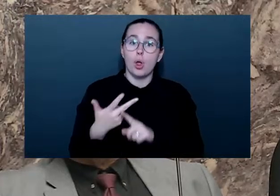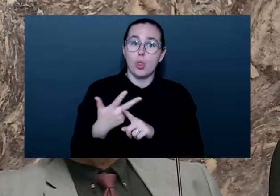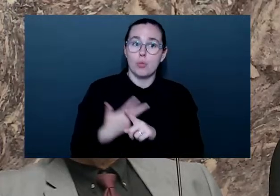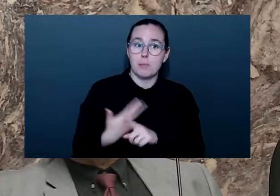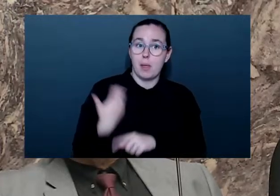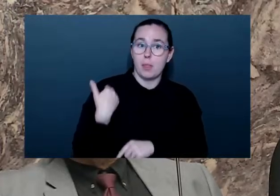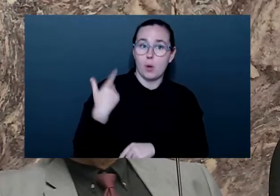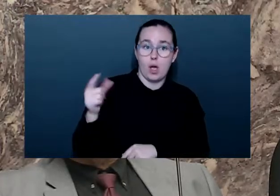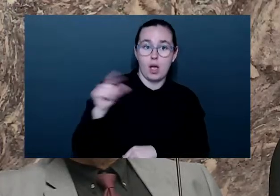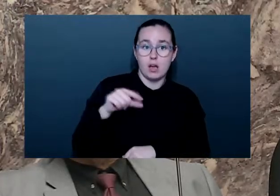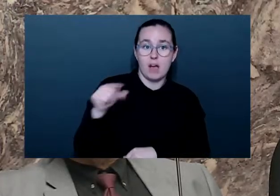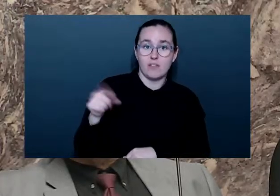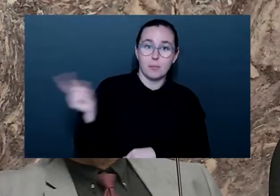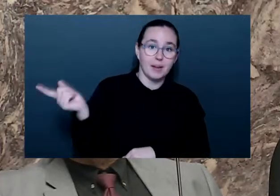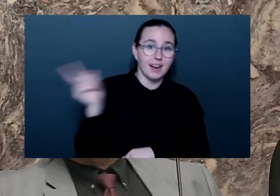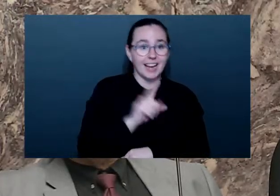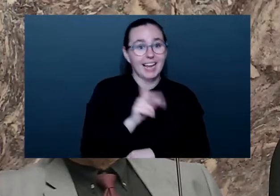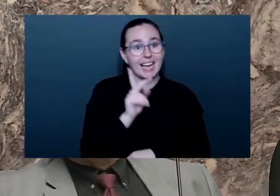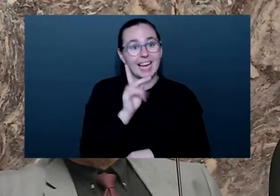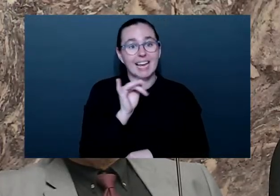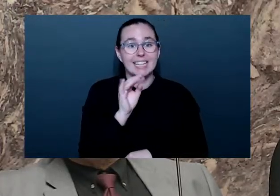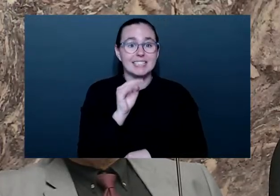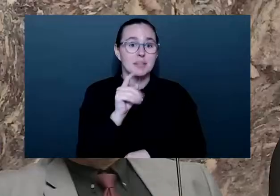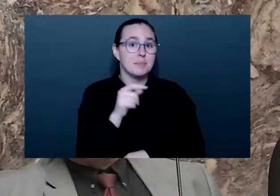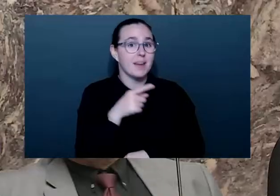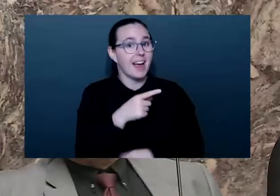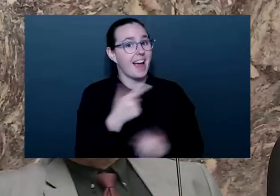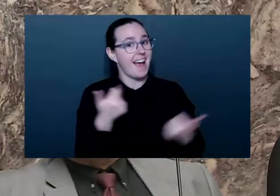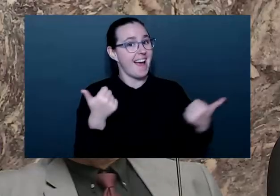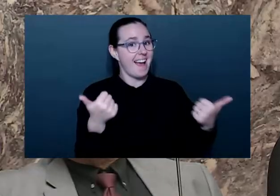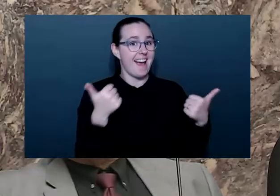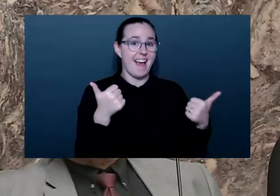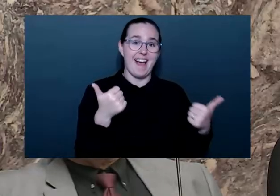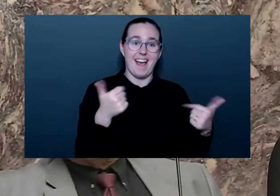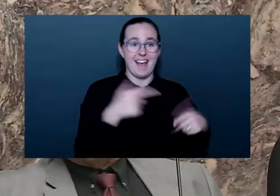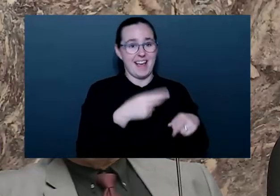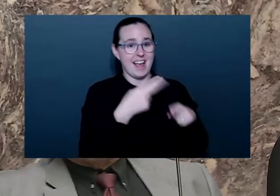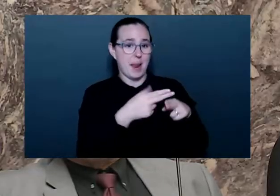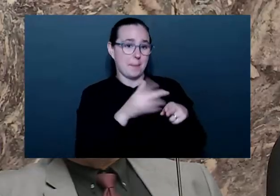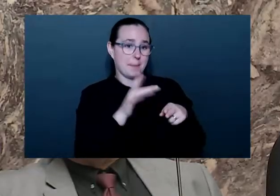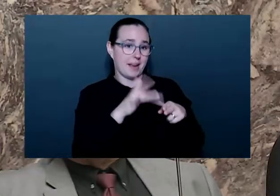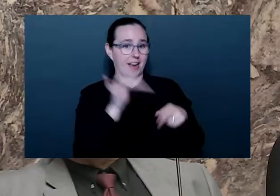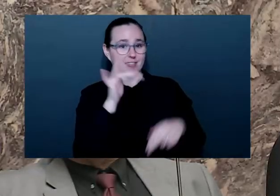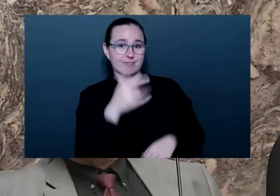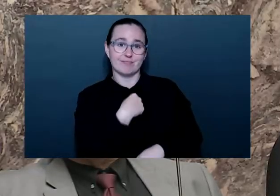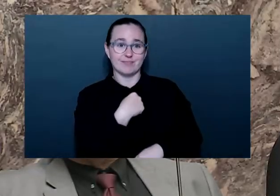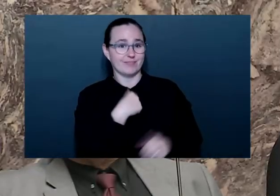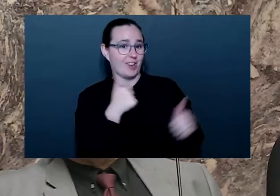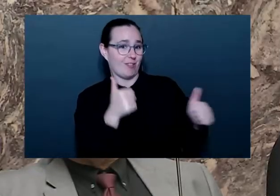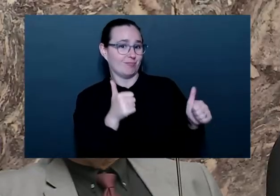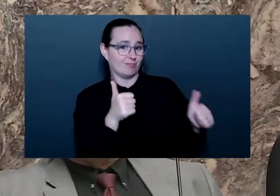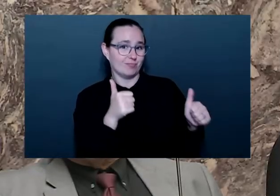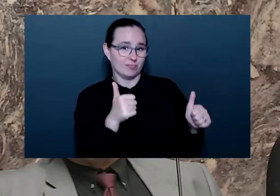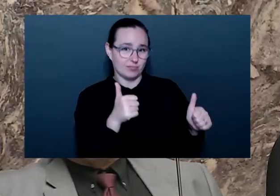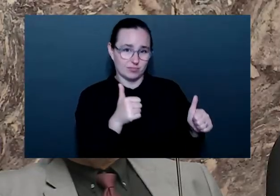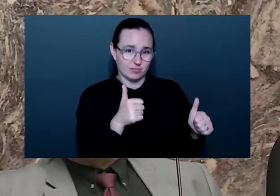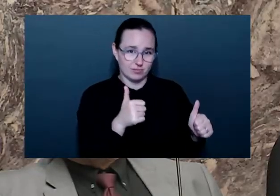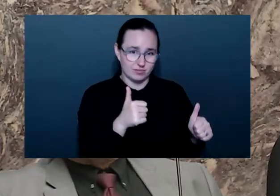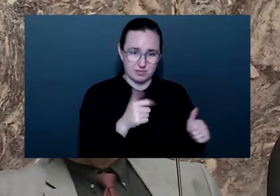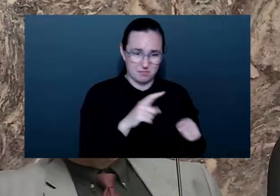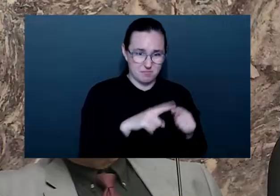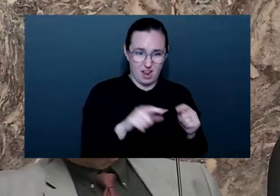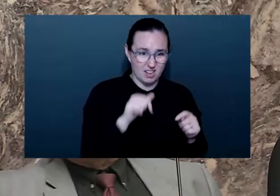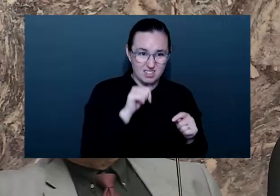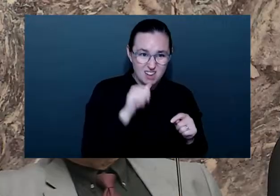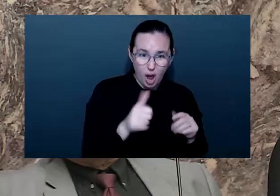not operational. I informed the minister and her chief of staff about this 2 weeks ago, and I told them that I expected an answer